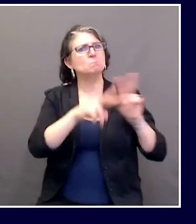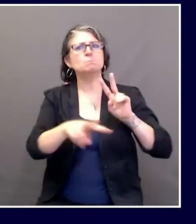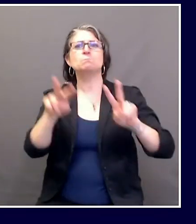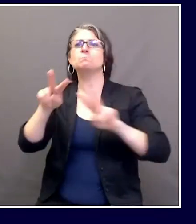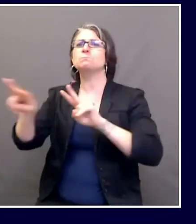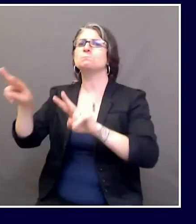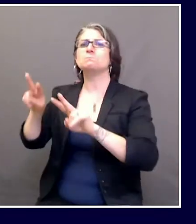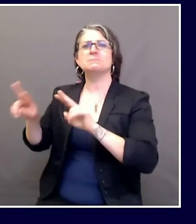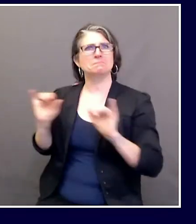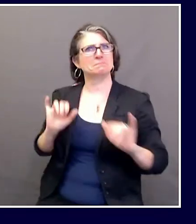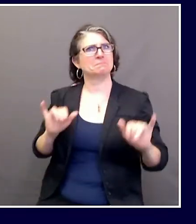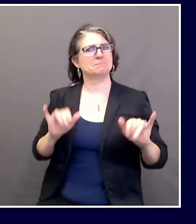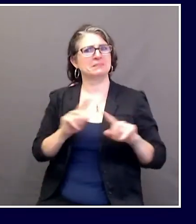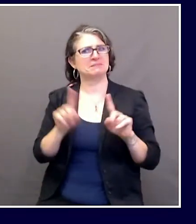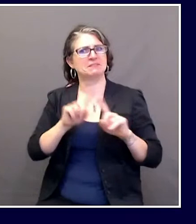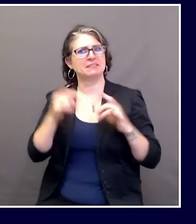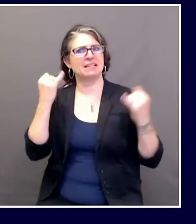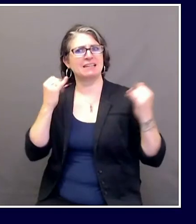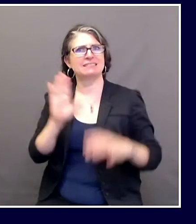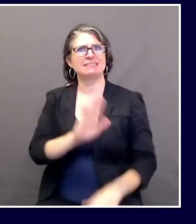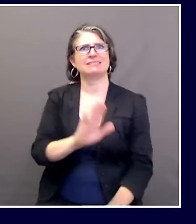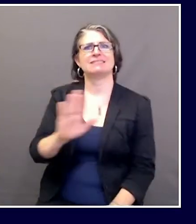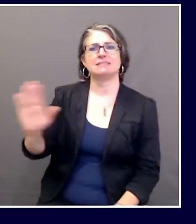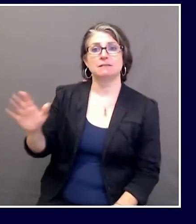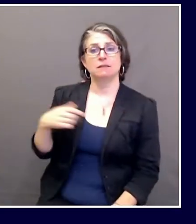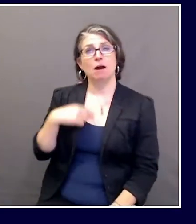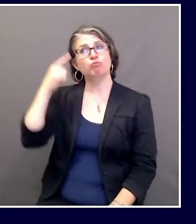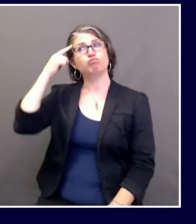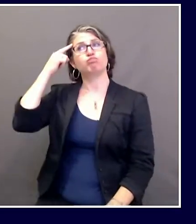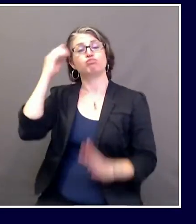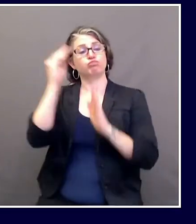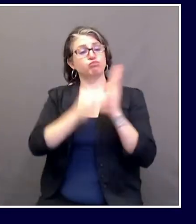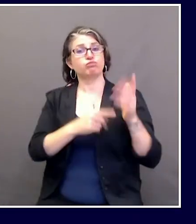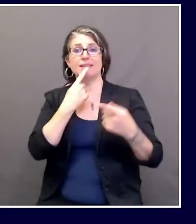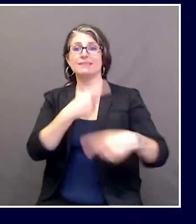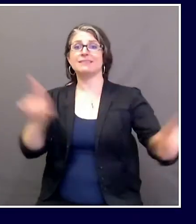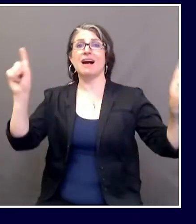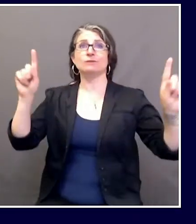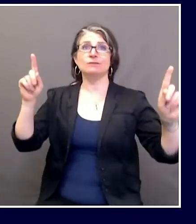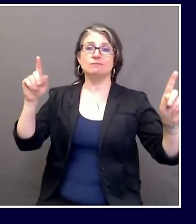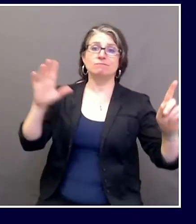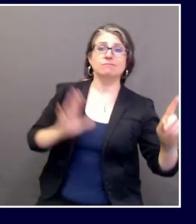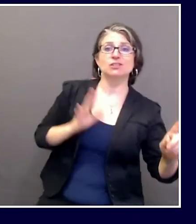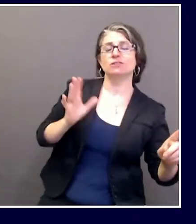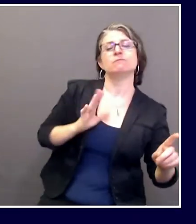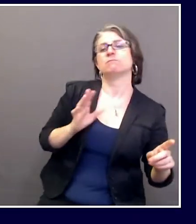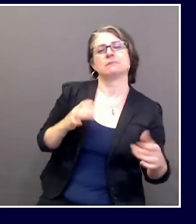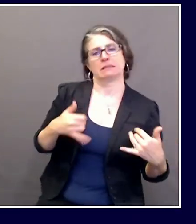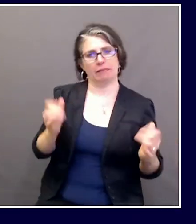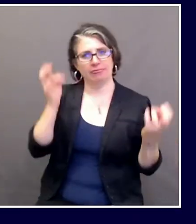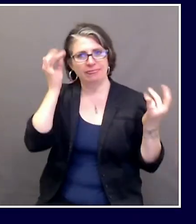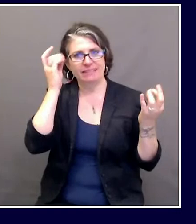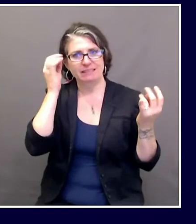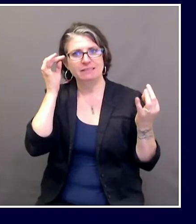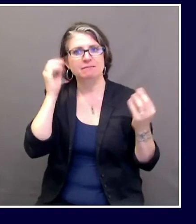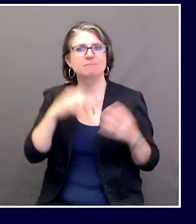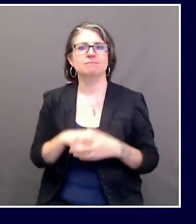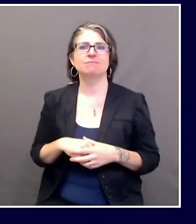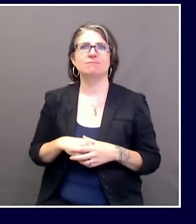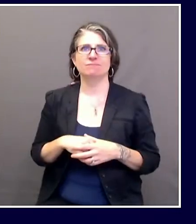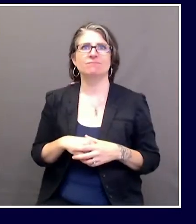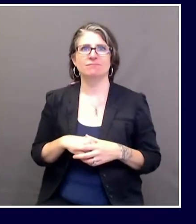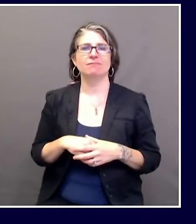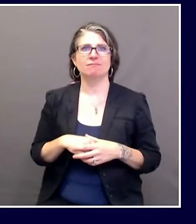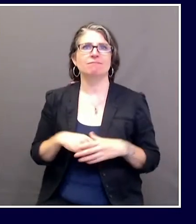ready to do that today, but we are always looking for good ideas to encourage people to get vaccinated. Thank